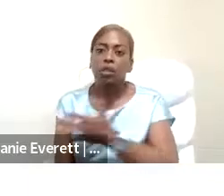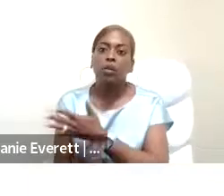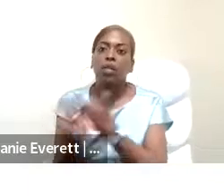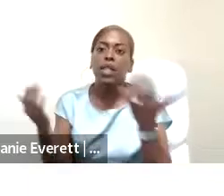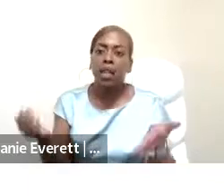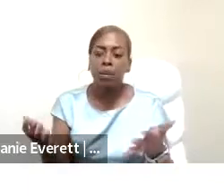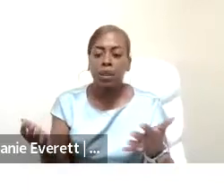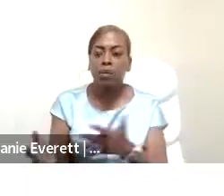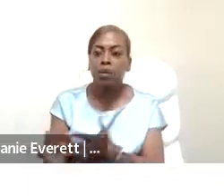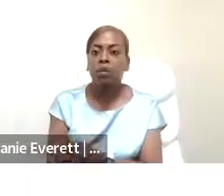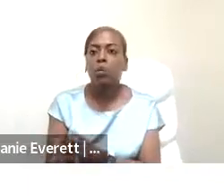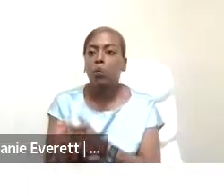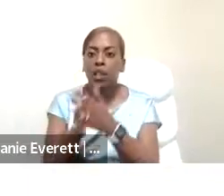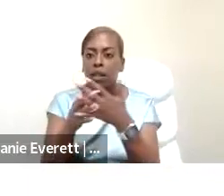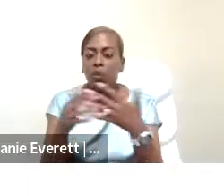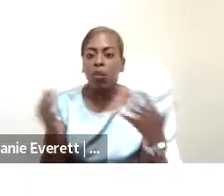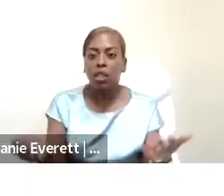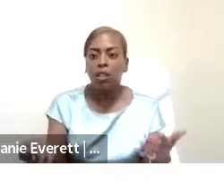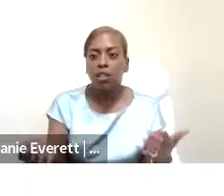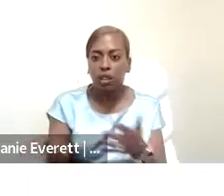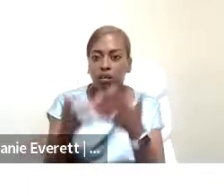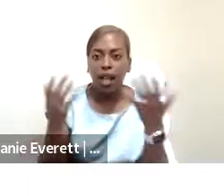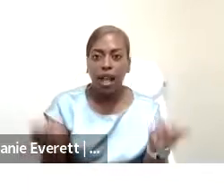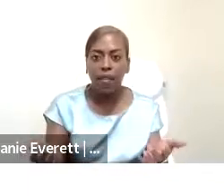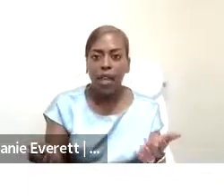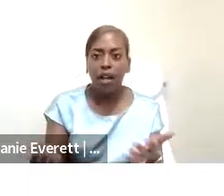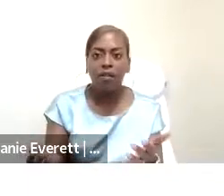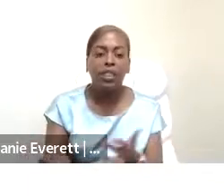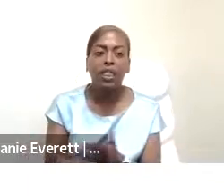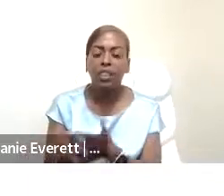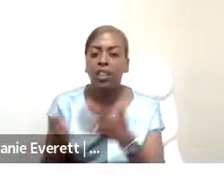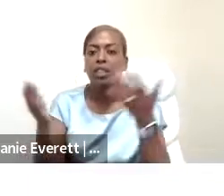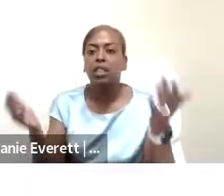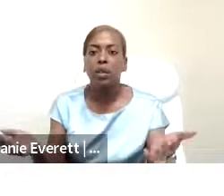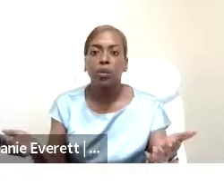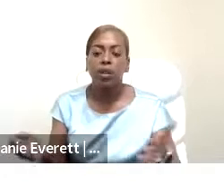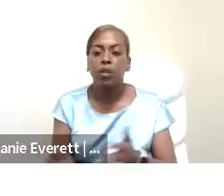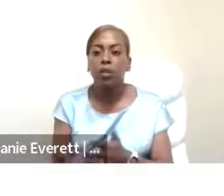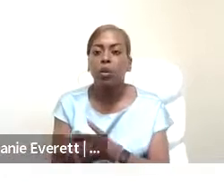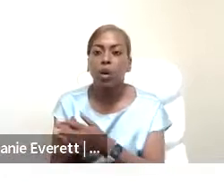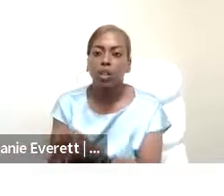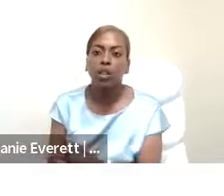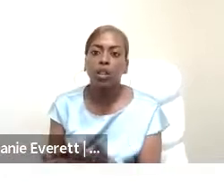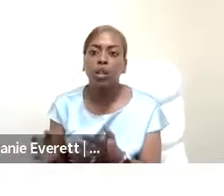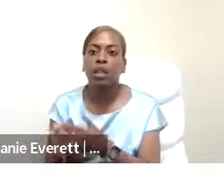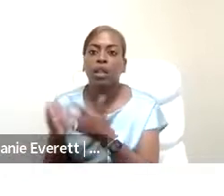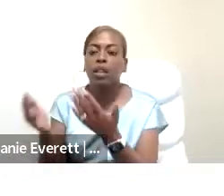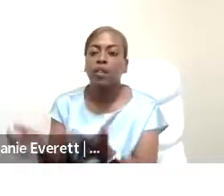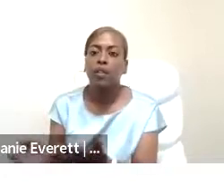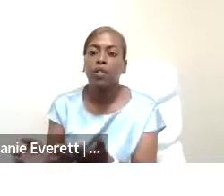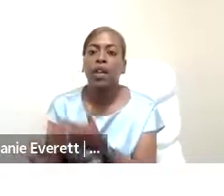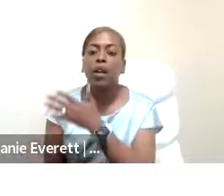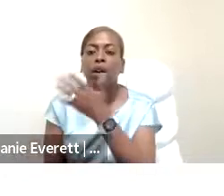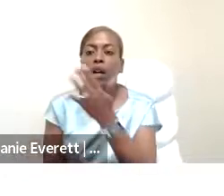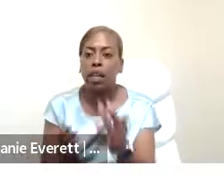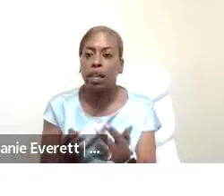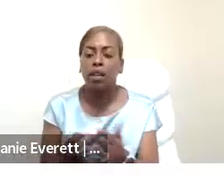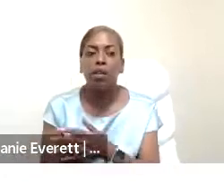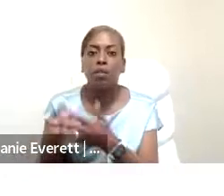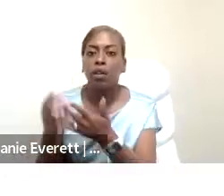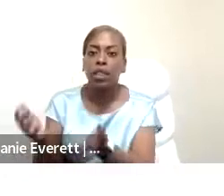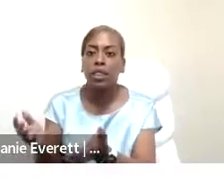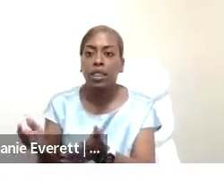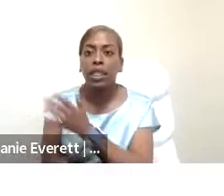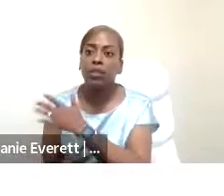willing to name a subgroup, I'm willing to have that conversation with those who want to do it, and then figuring out